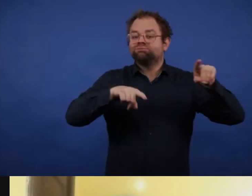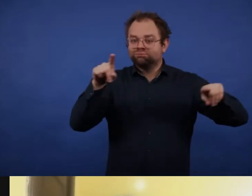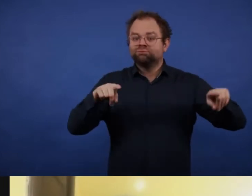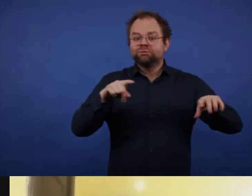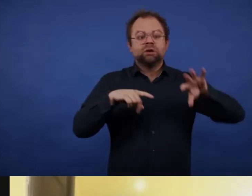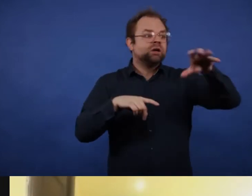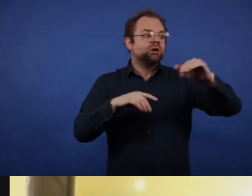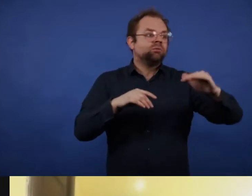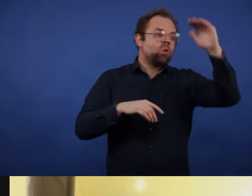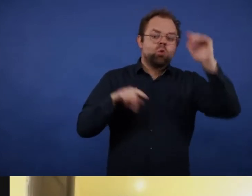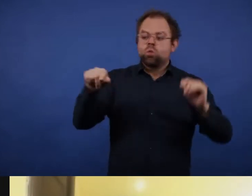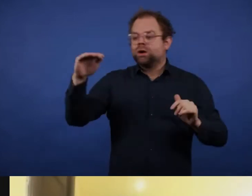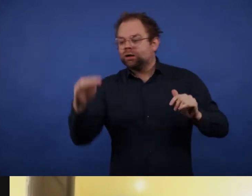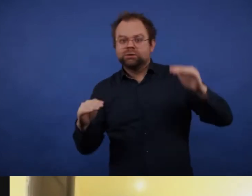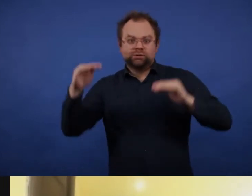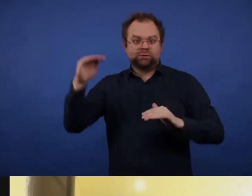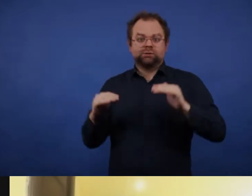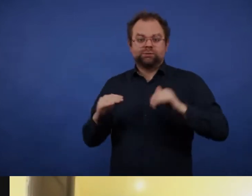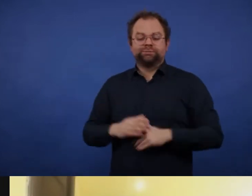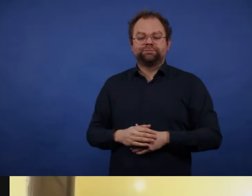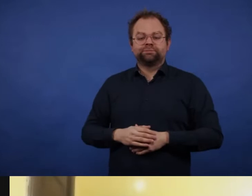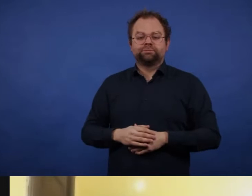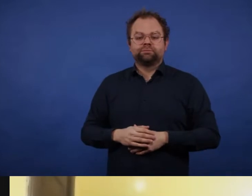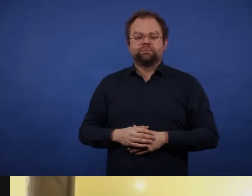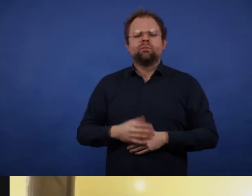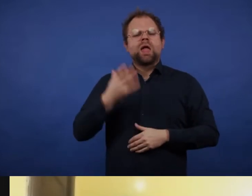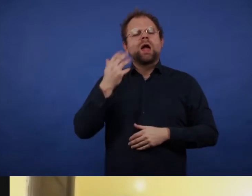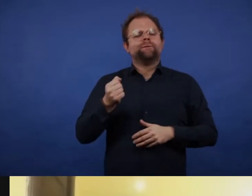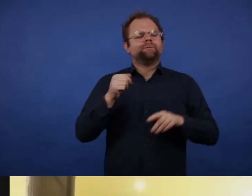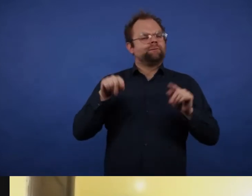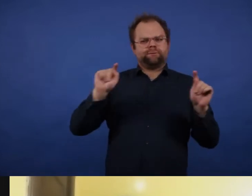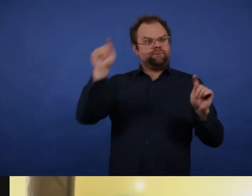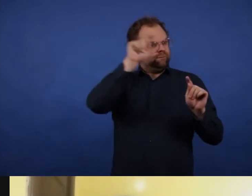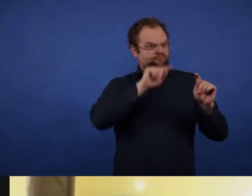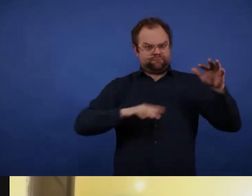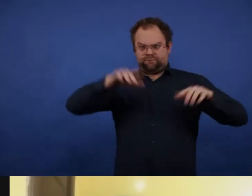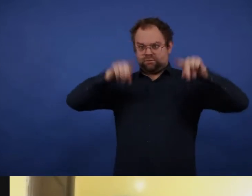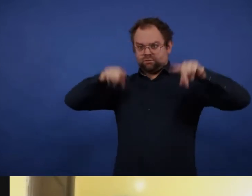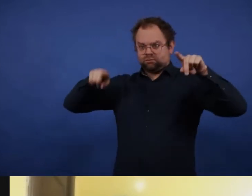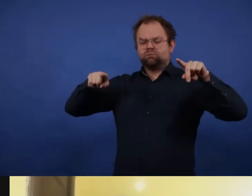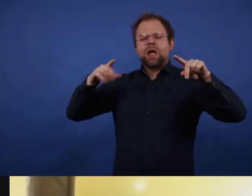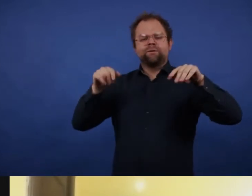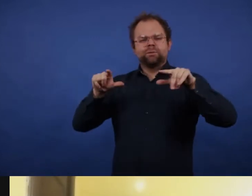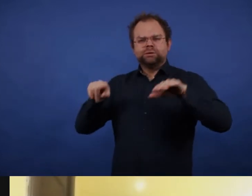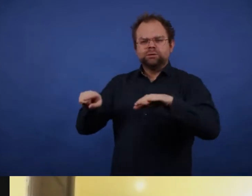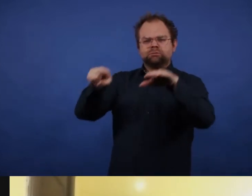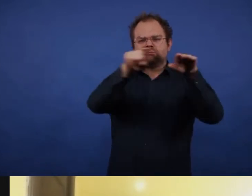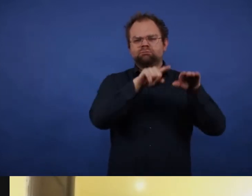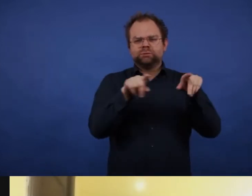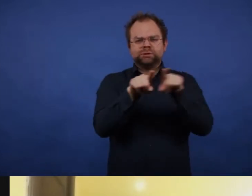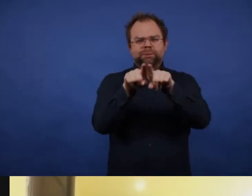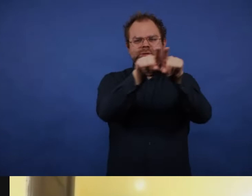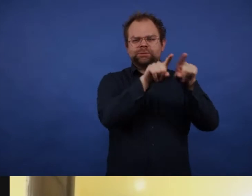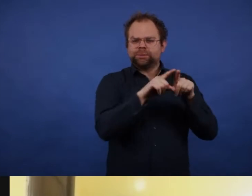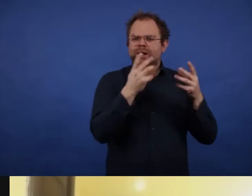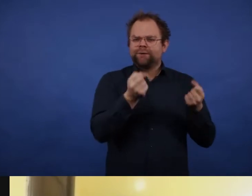especially when we see how the local governments react and deal with these problems. I would like to talk specifically about a